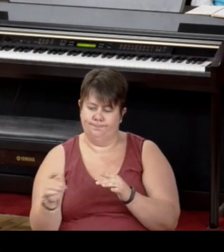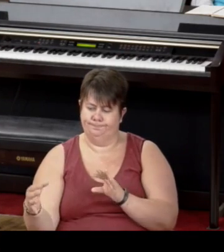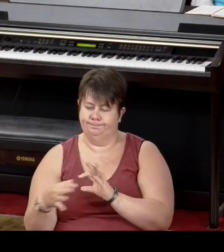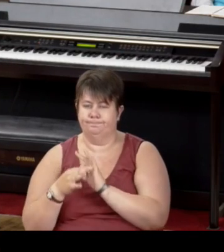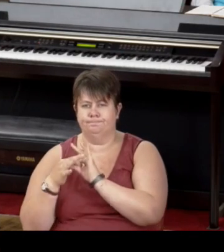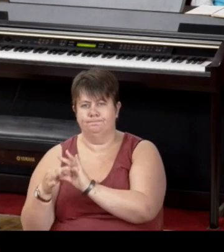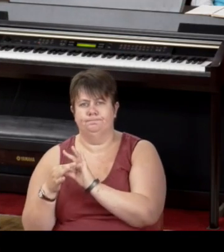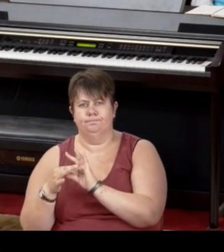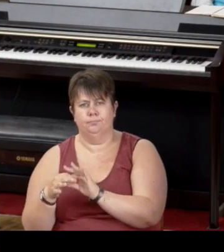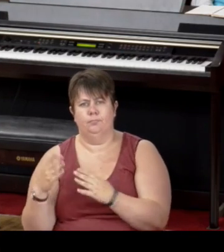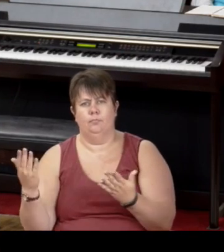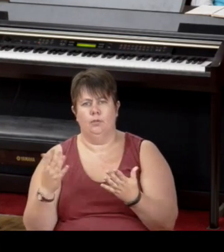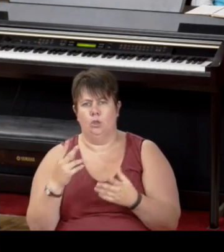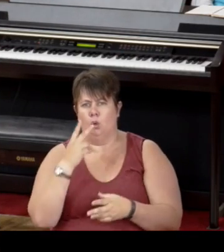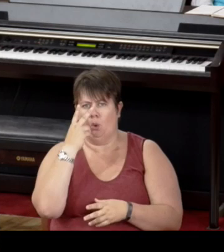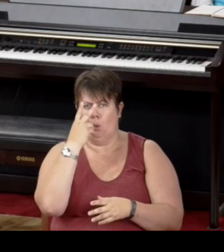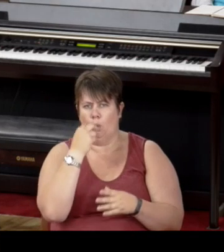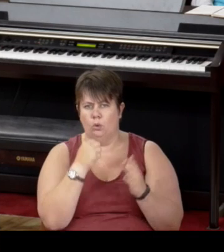Testament.